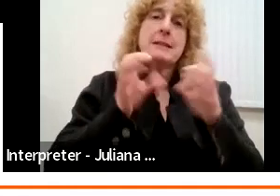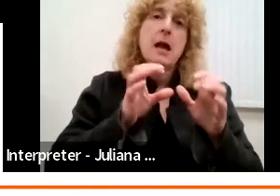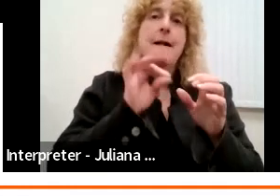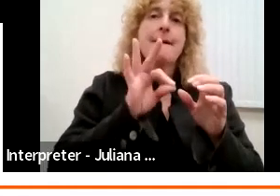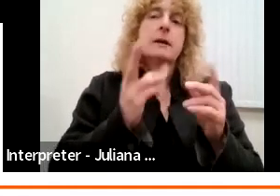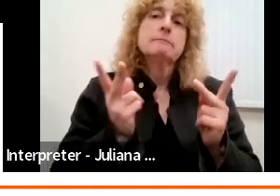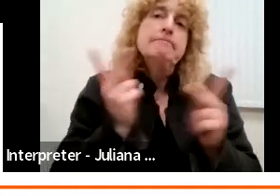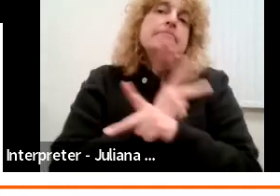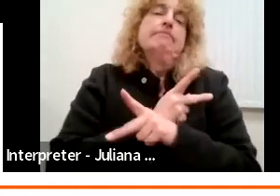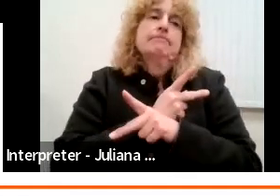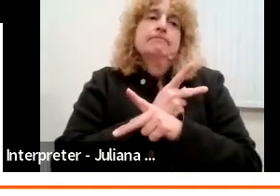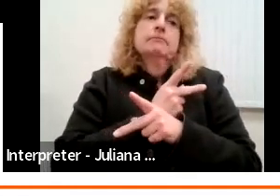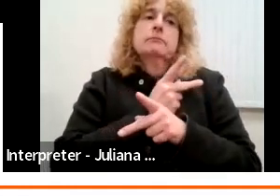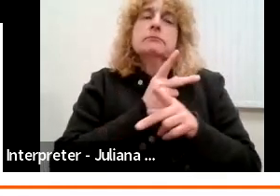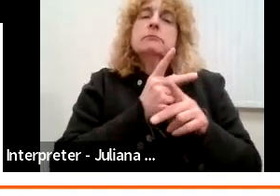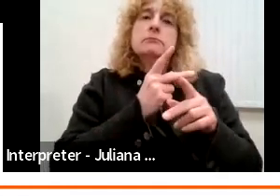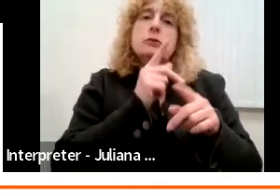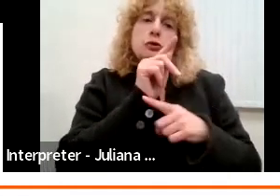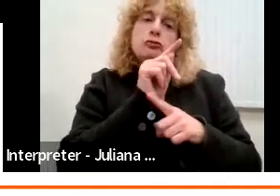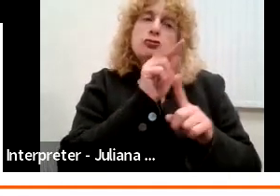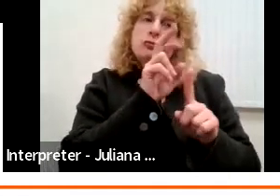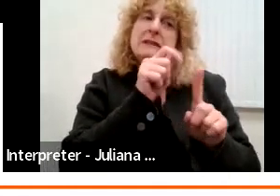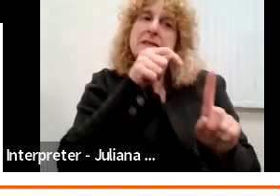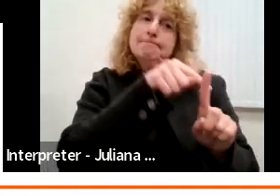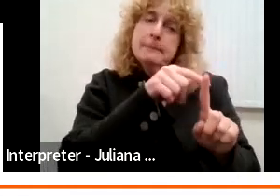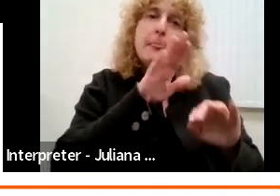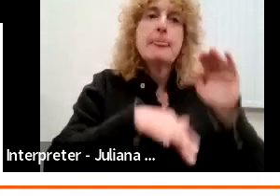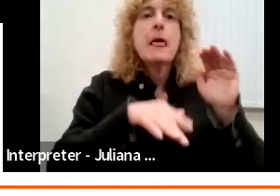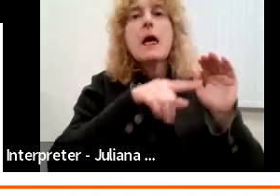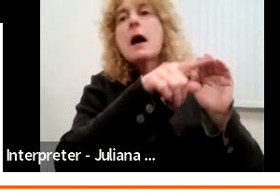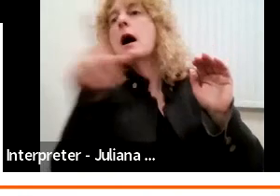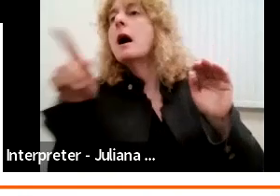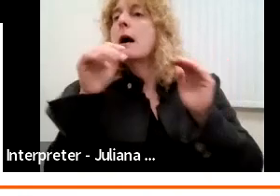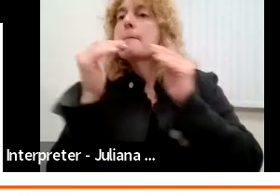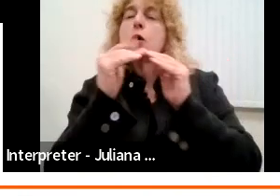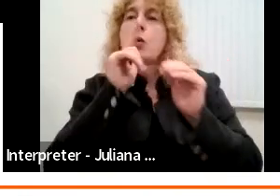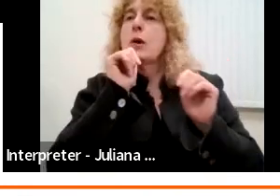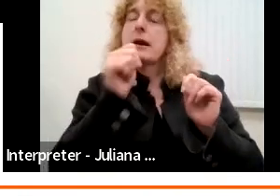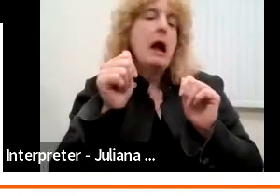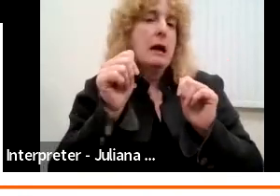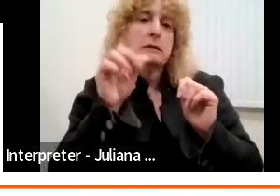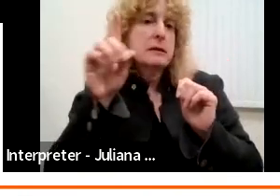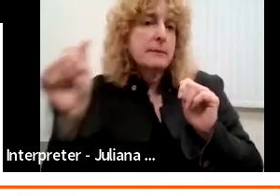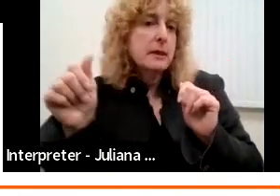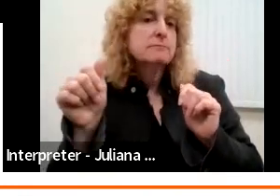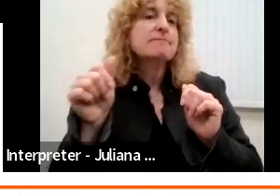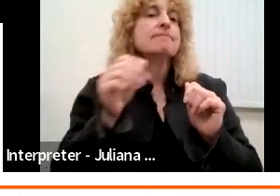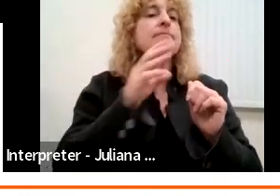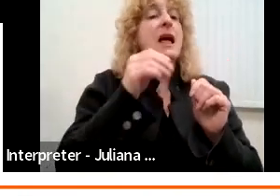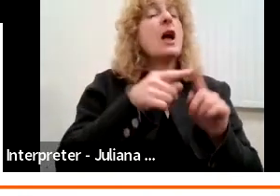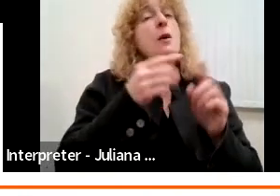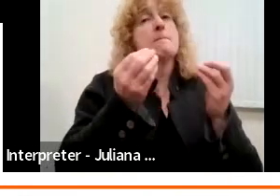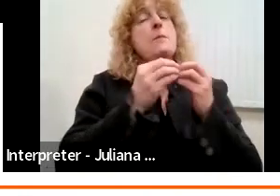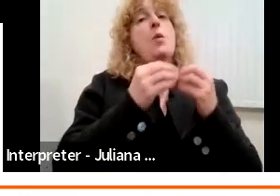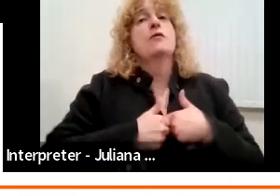peers and more likely to be survivors of neglect than their non-disabled peers. If we think about statistics of trauma, then